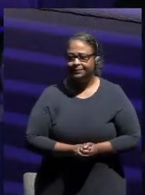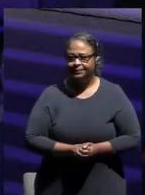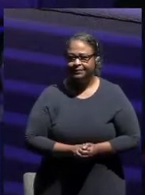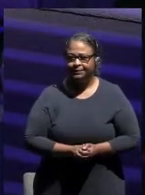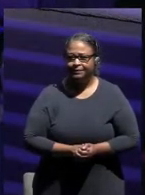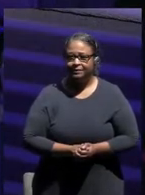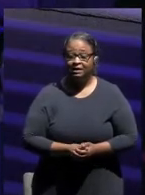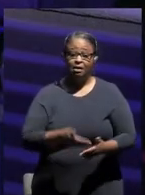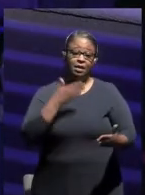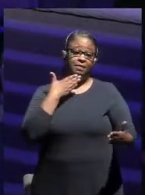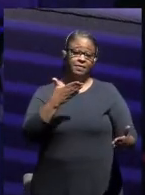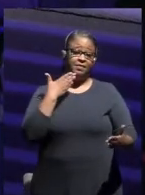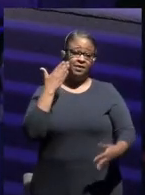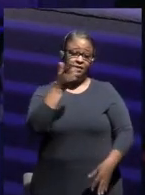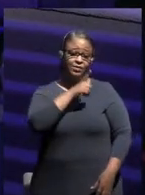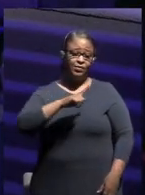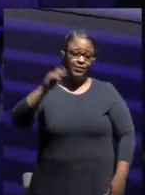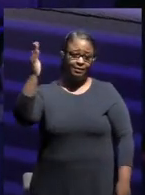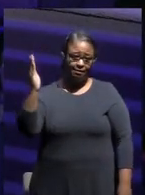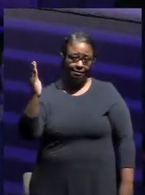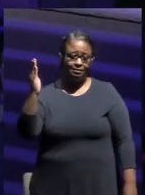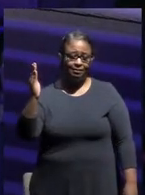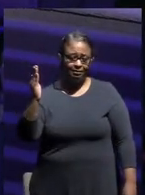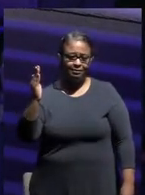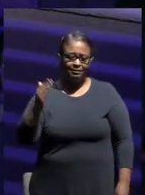Thank you, Lord God.